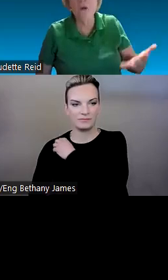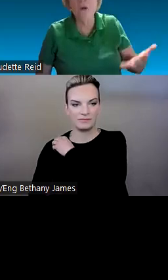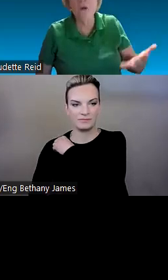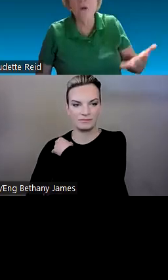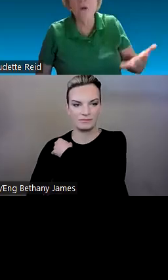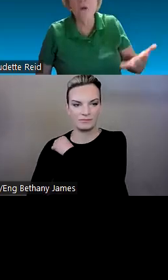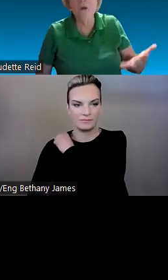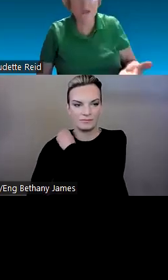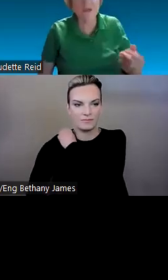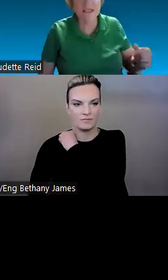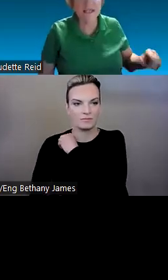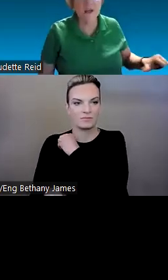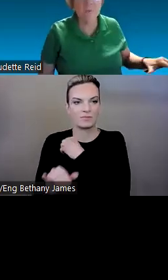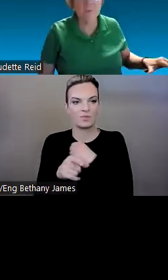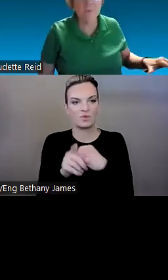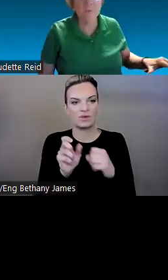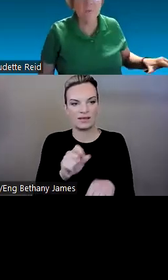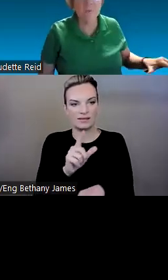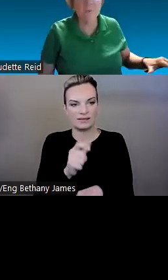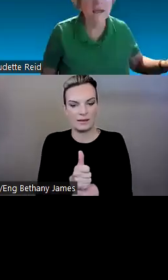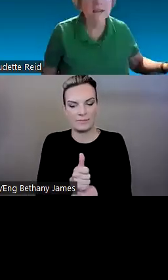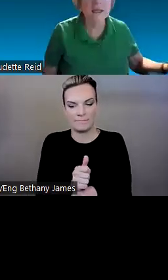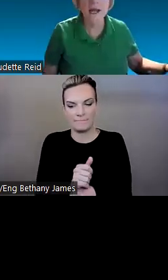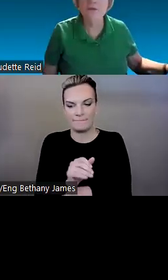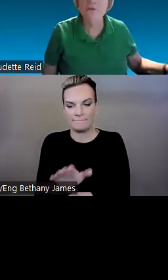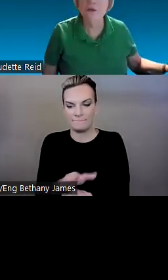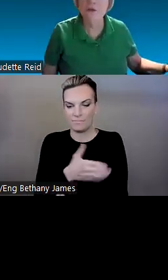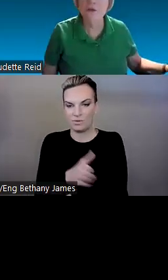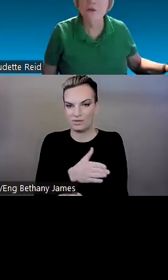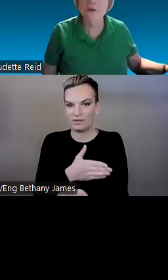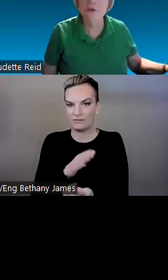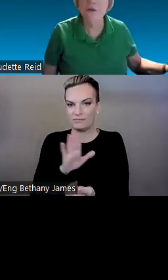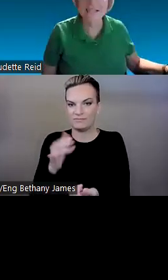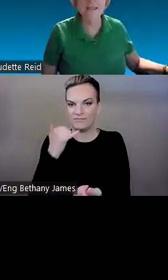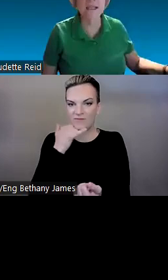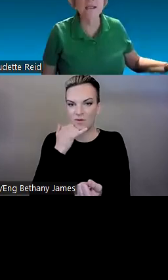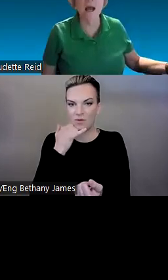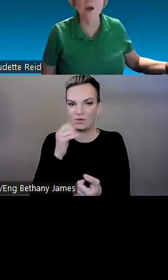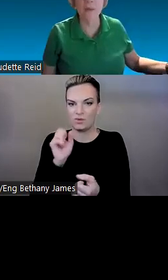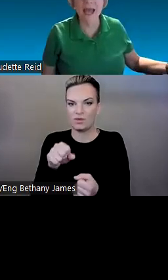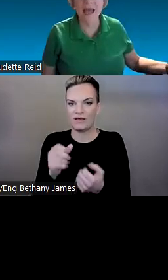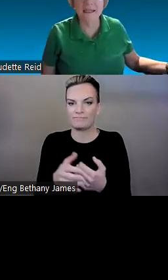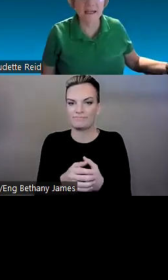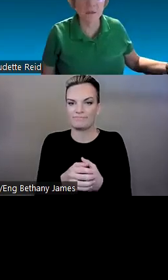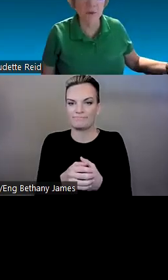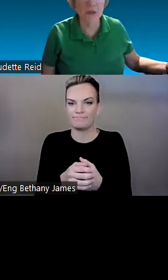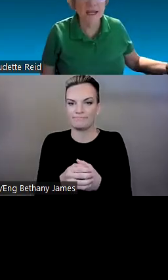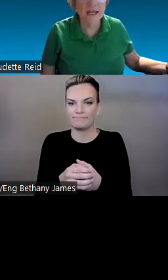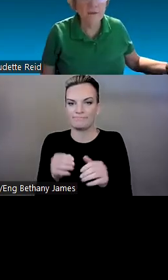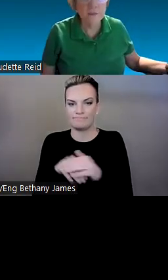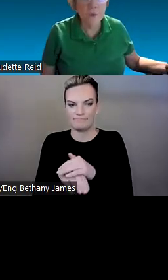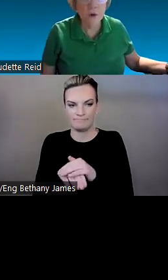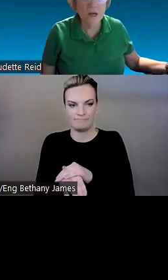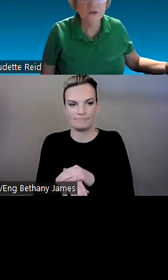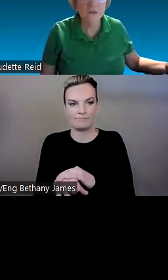And there also is a way to be able to set up the music on the phone so that it's easily accessible.